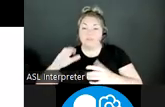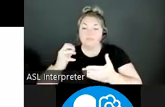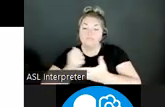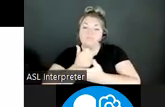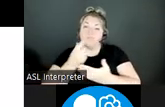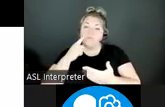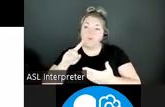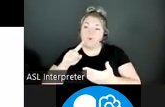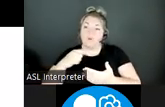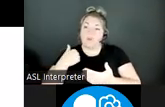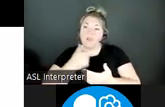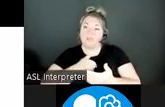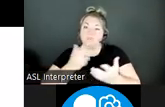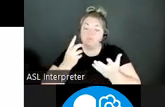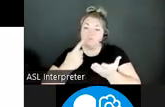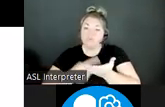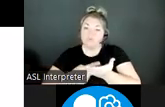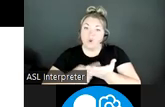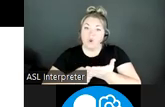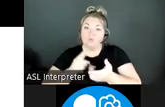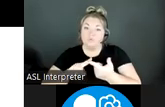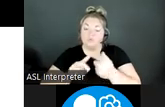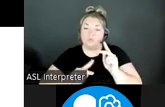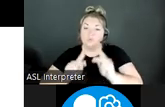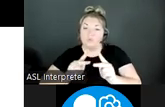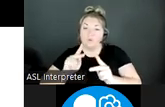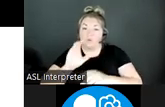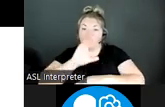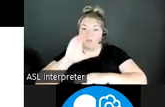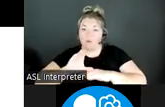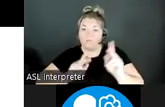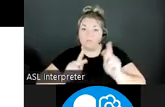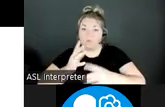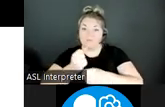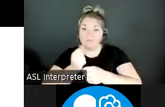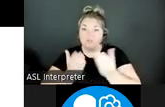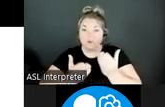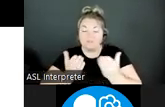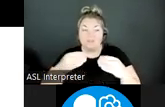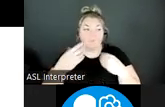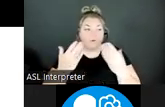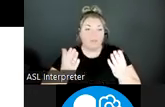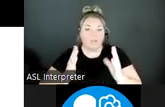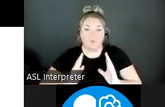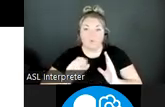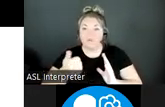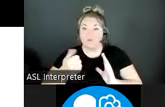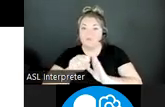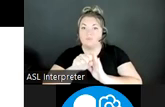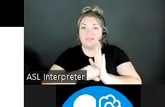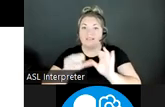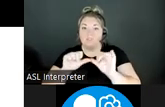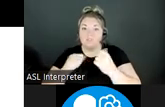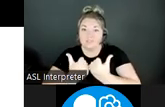opportunity to talk to the people of Colorado, people receiving services, providers, other state